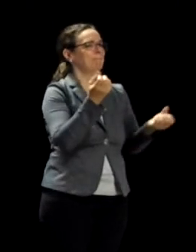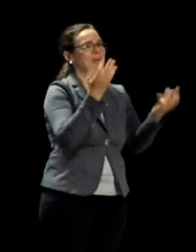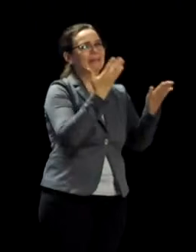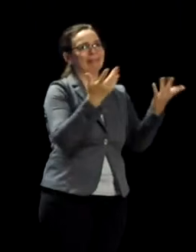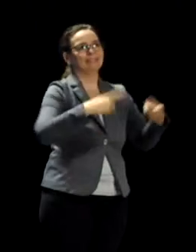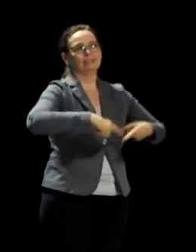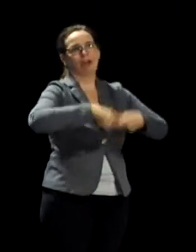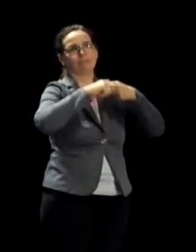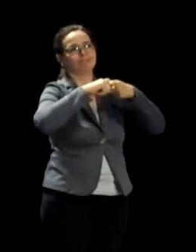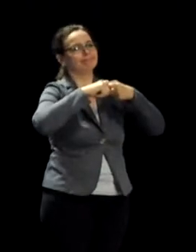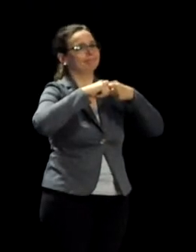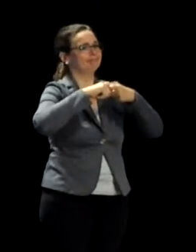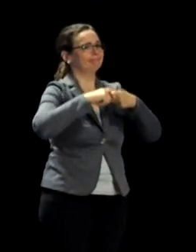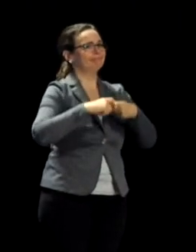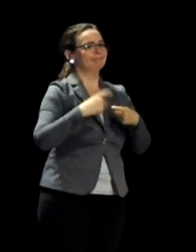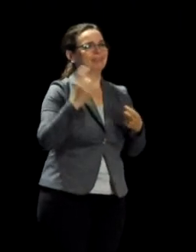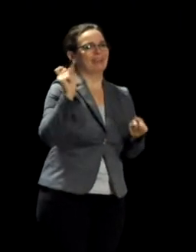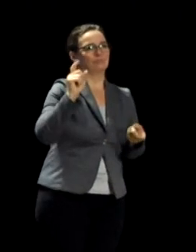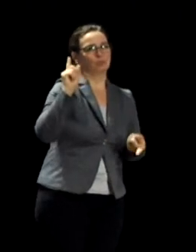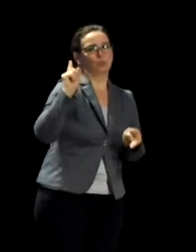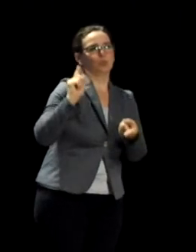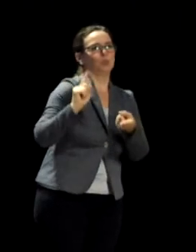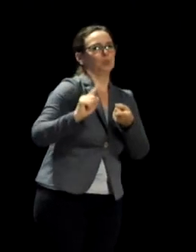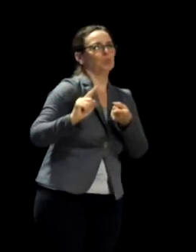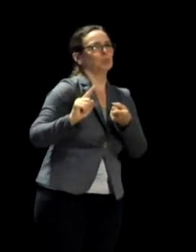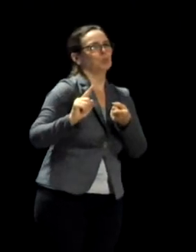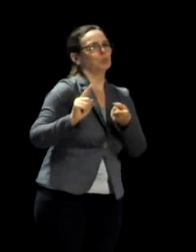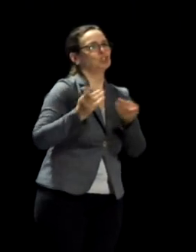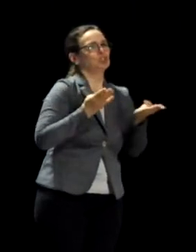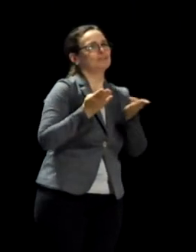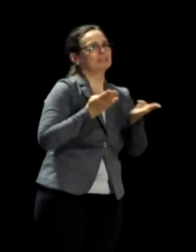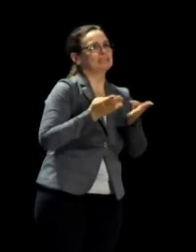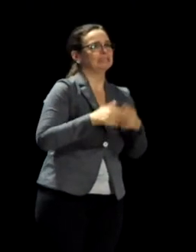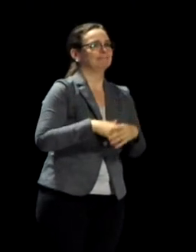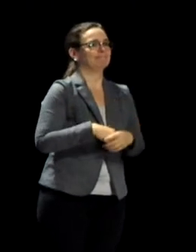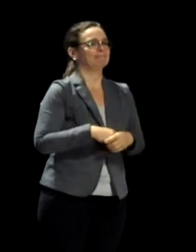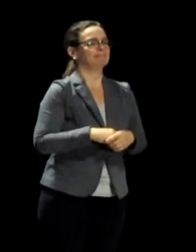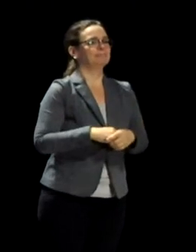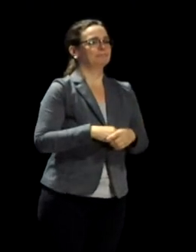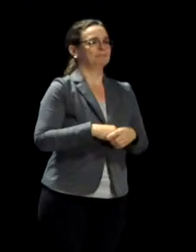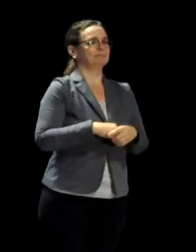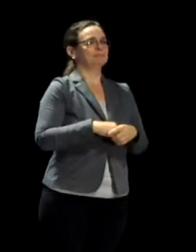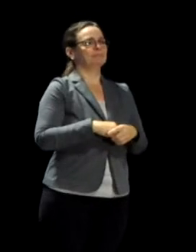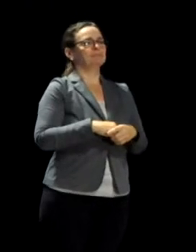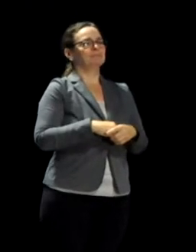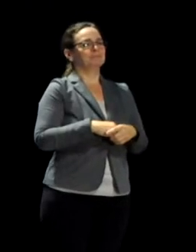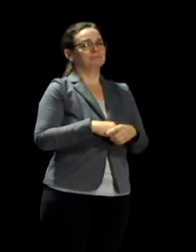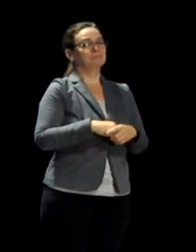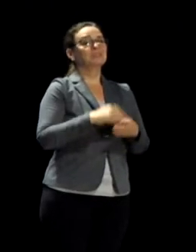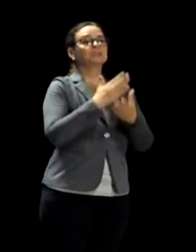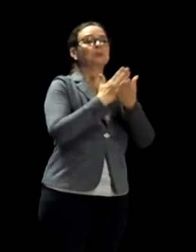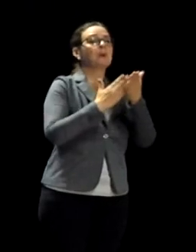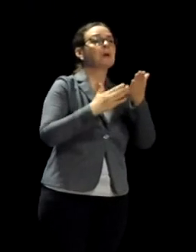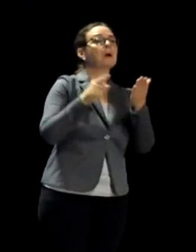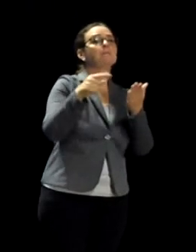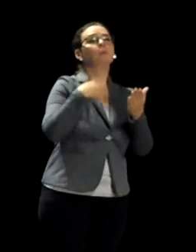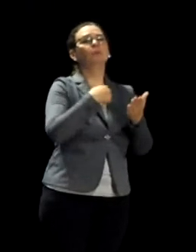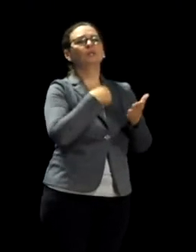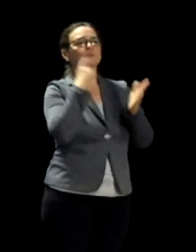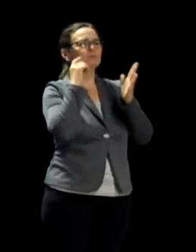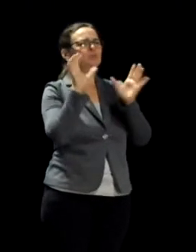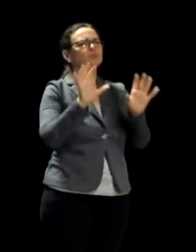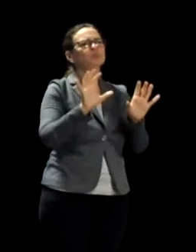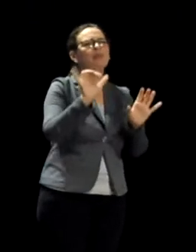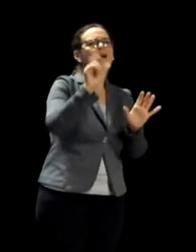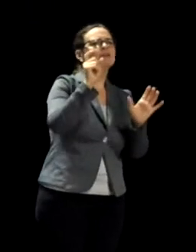same time. But eventually, if we don't get federal help, the changes will be on our roster. And what that looks